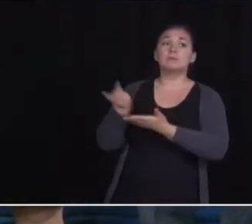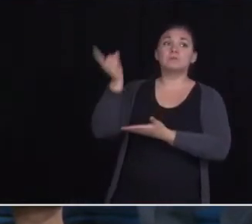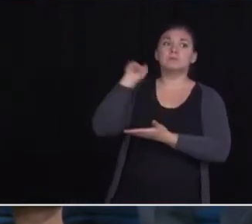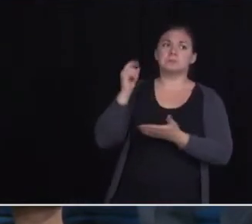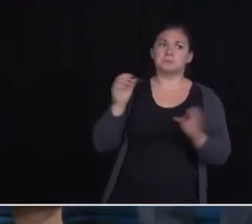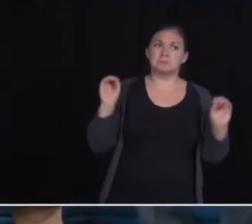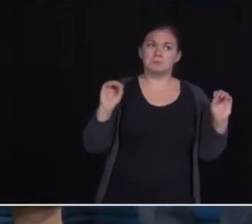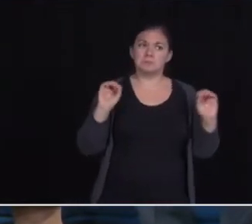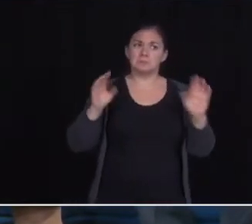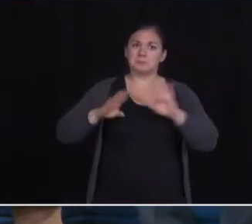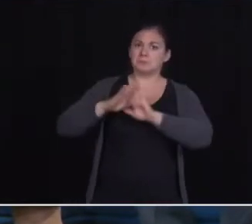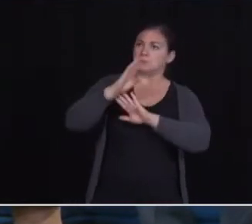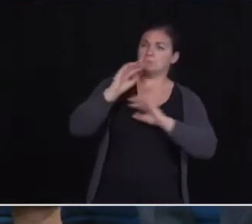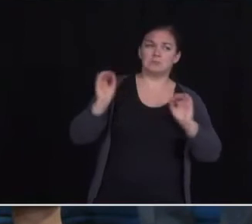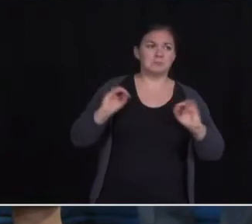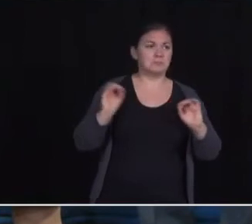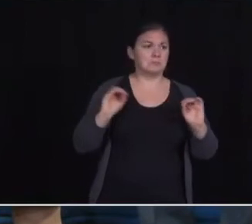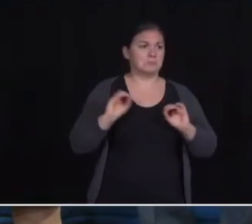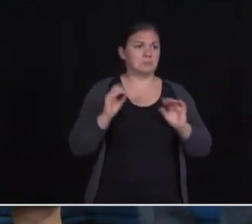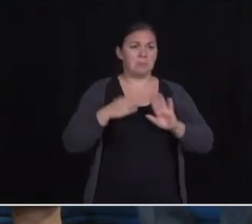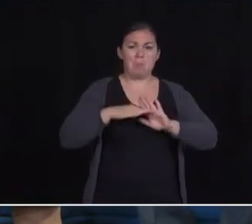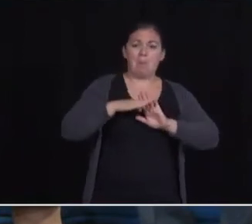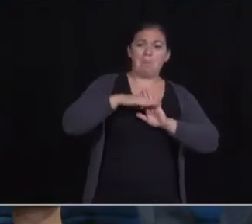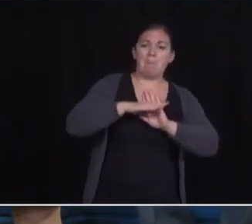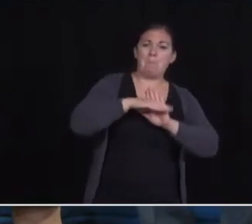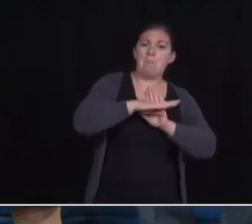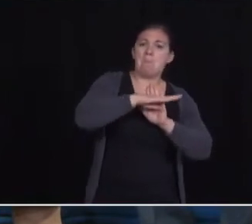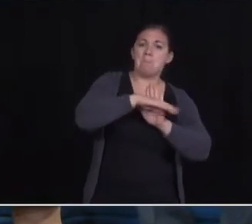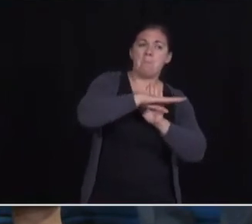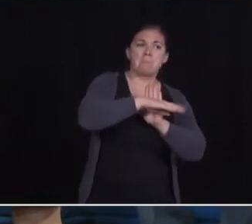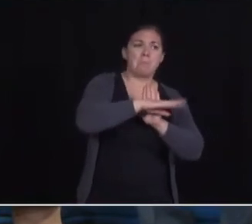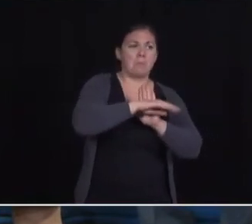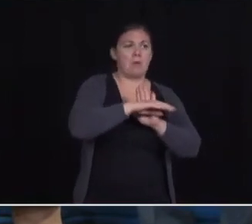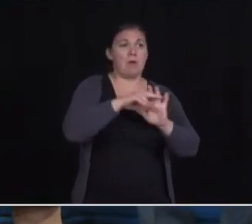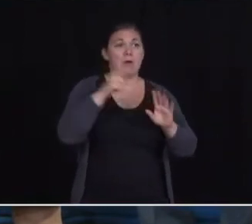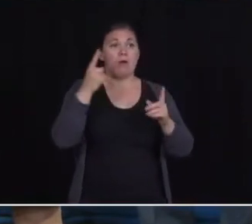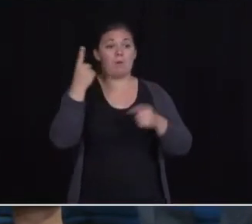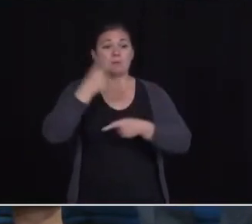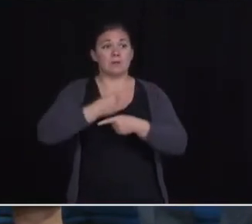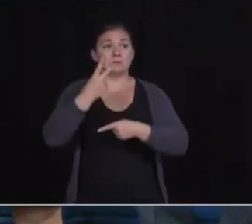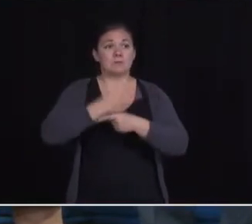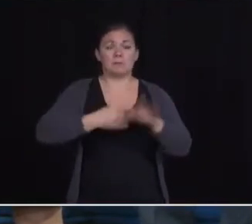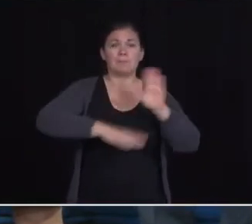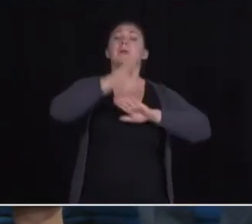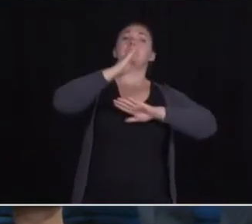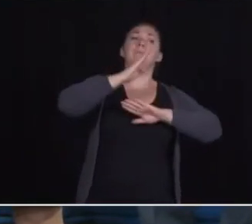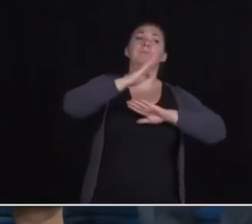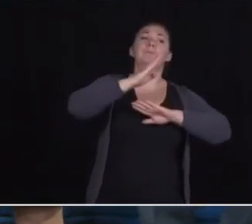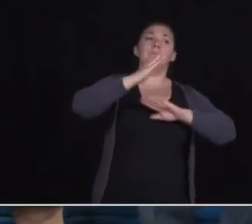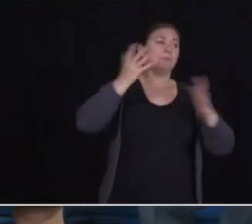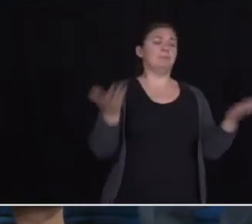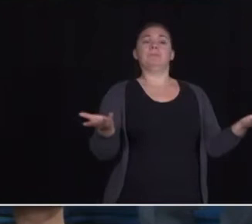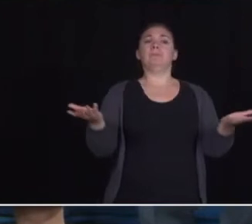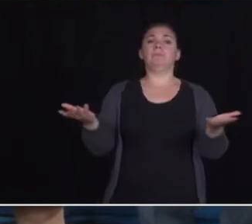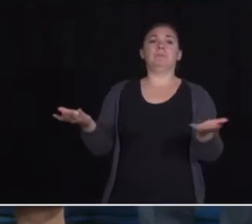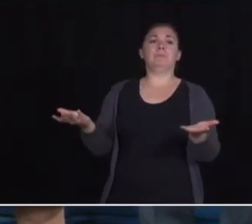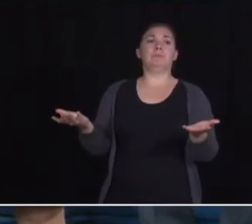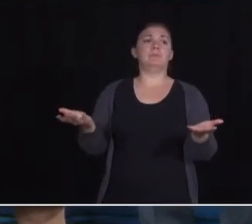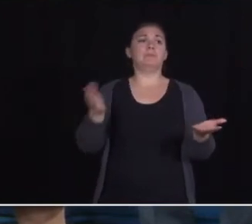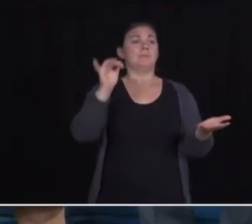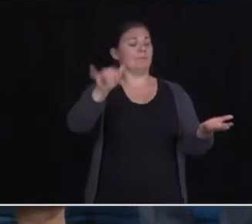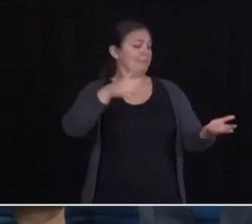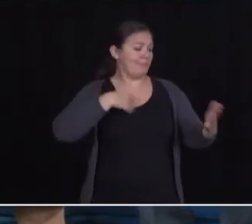them creep up, and then all of a sudden, over a day or two, bang! They literally they doubled. So that's when the decision has